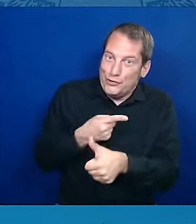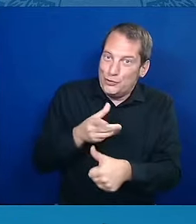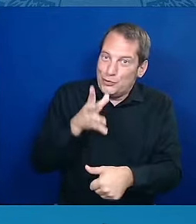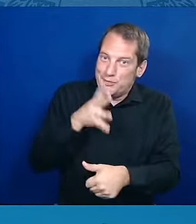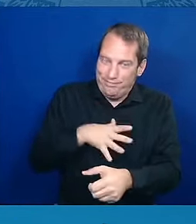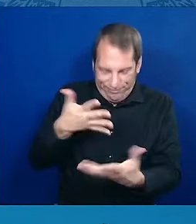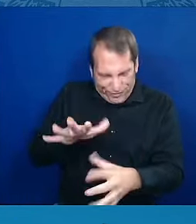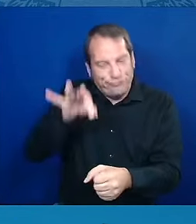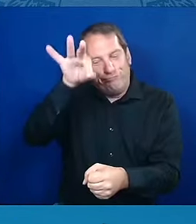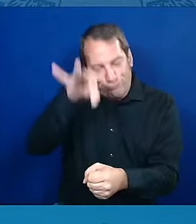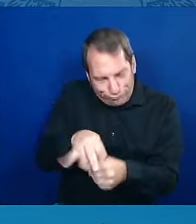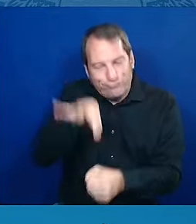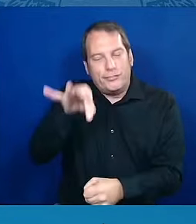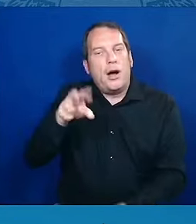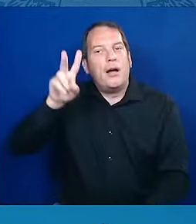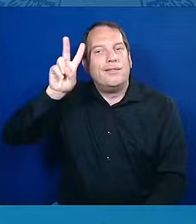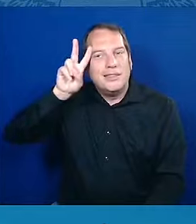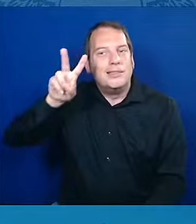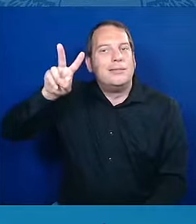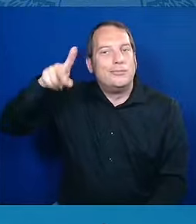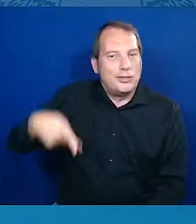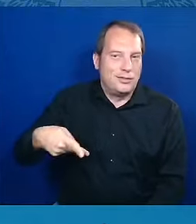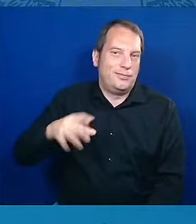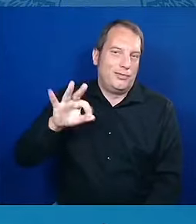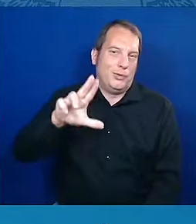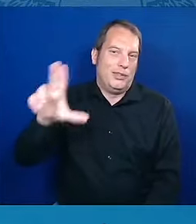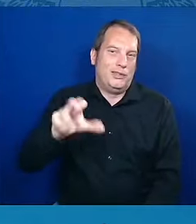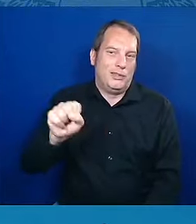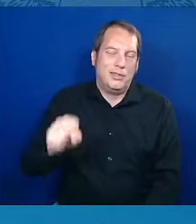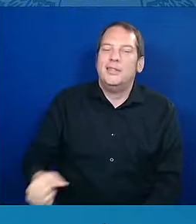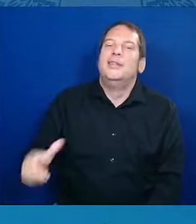States, Kamala Harris.